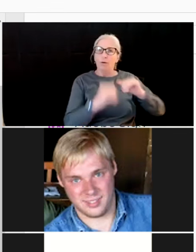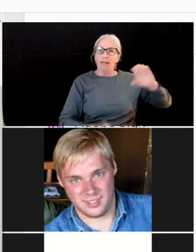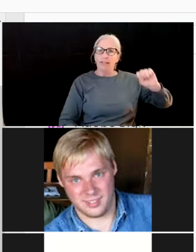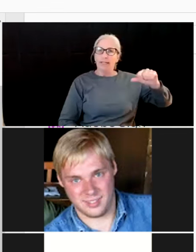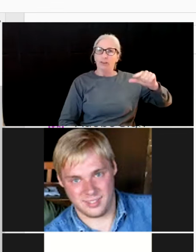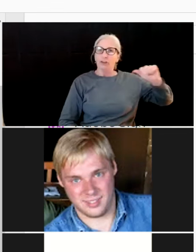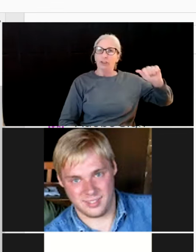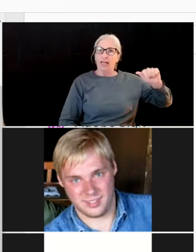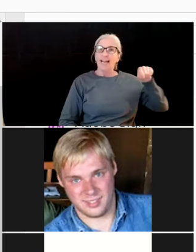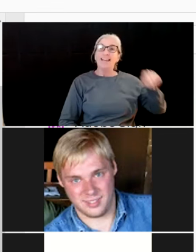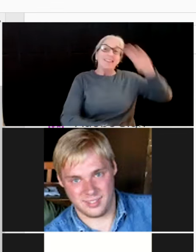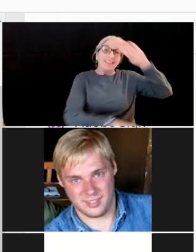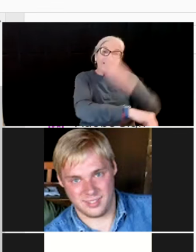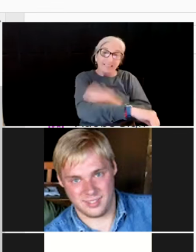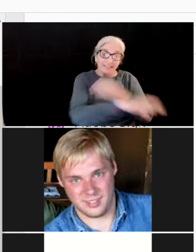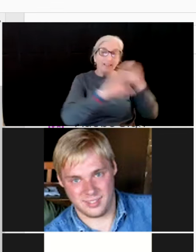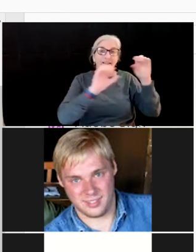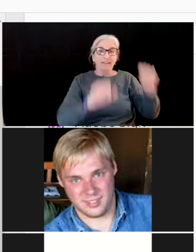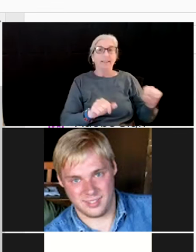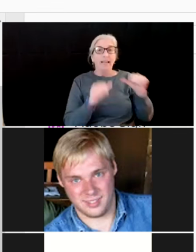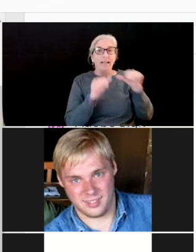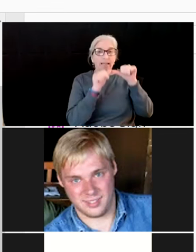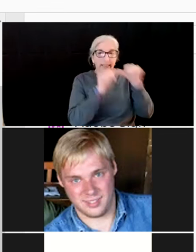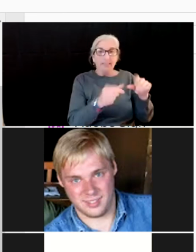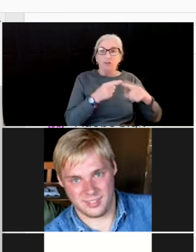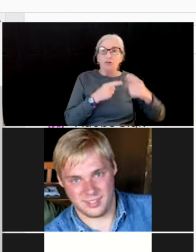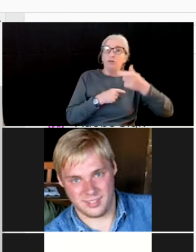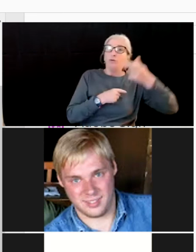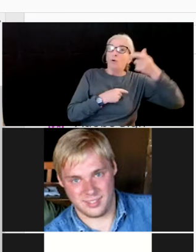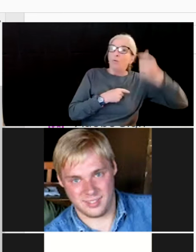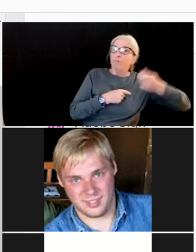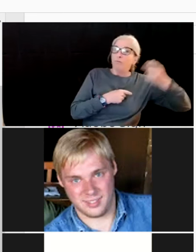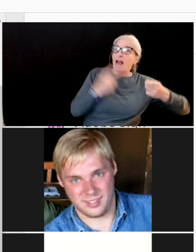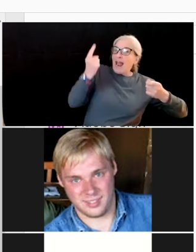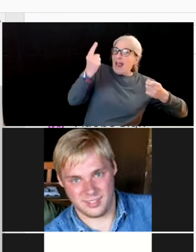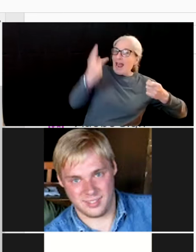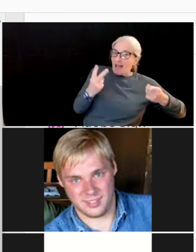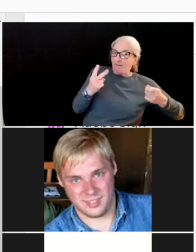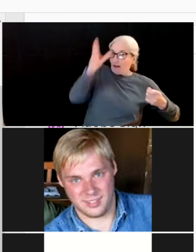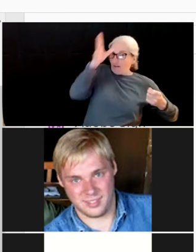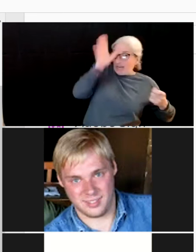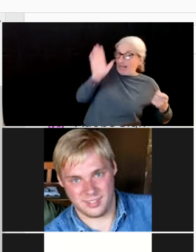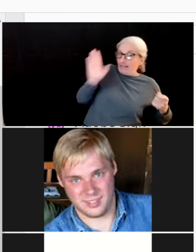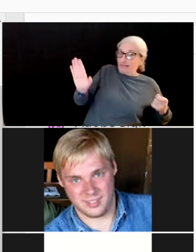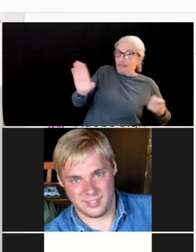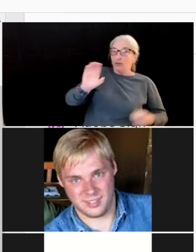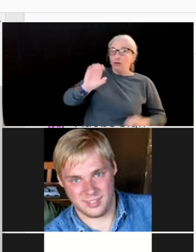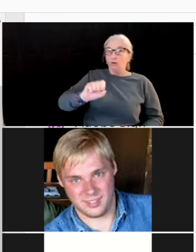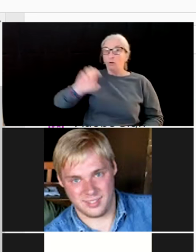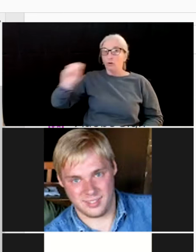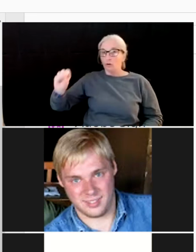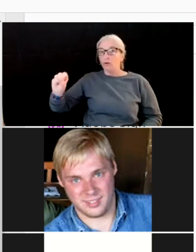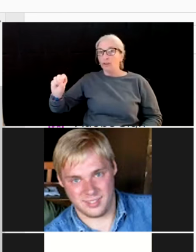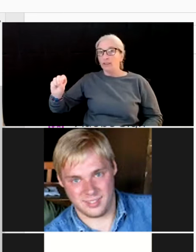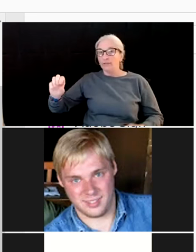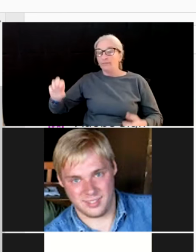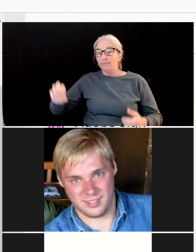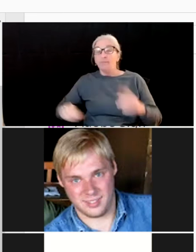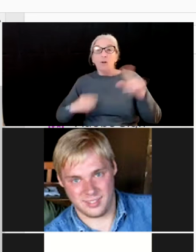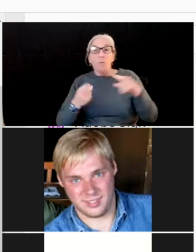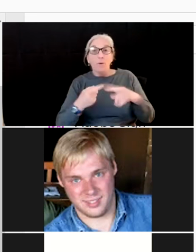continue to be eligible up to half of what his father gets. All right. And when you have a client who's getting